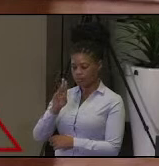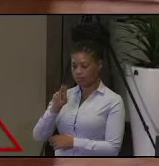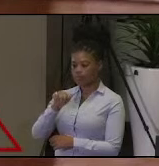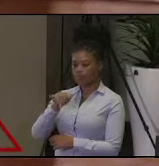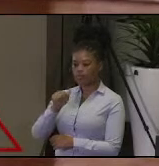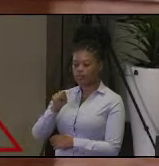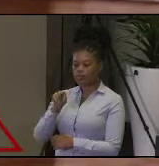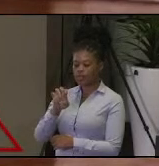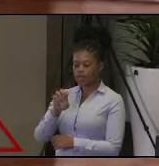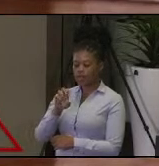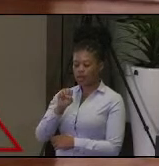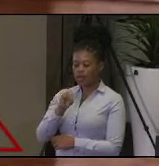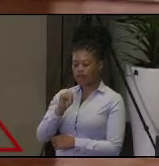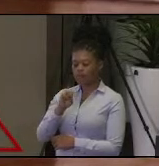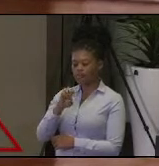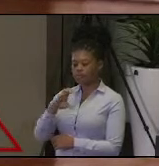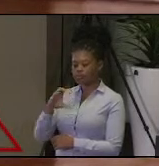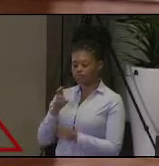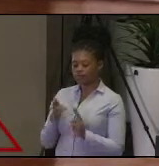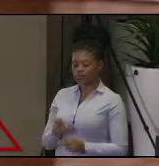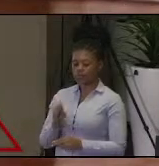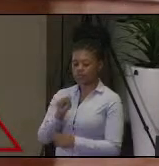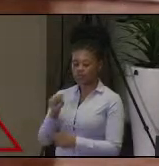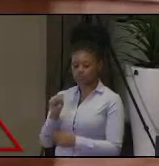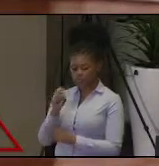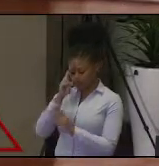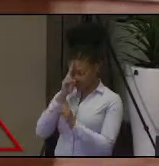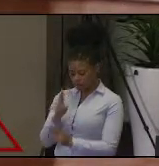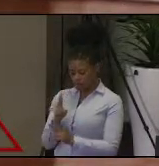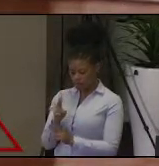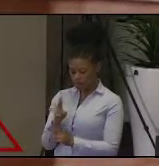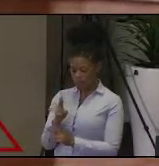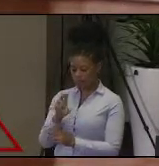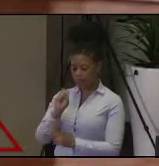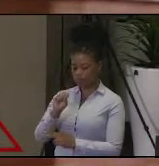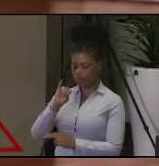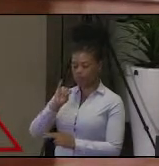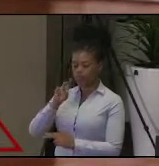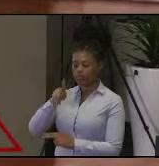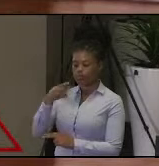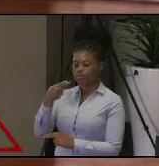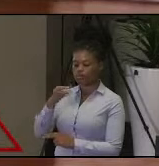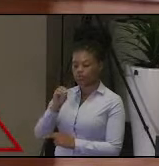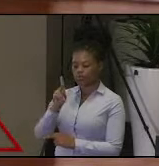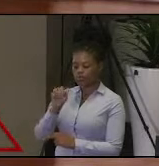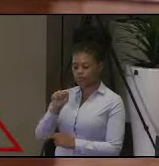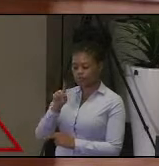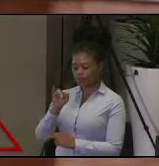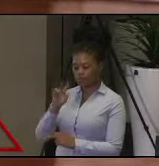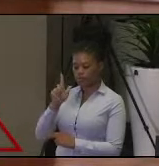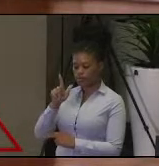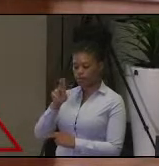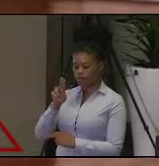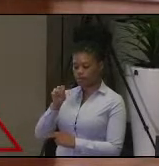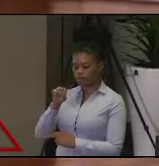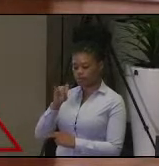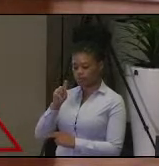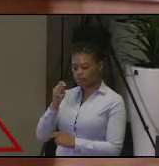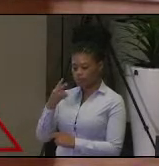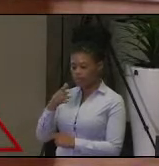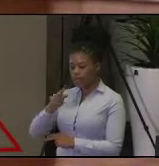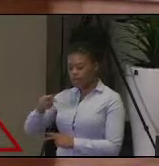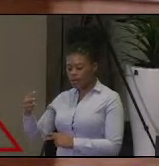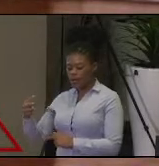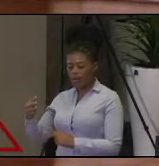for Human Settlements in the Eastern Cape, Honourable Ms. Siphokazi Lusithi, other MECs who